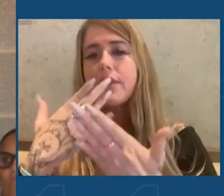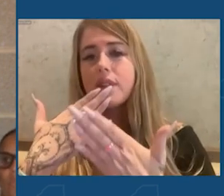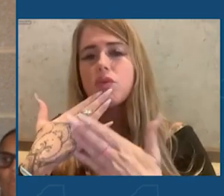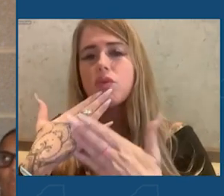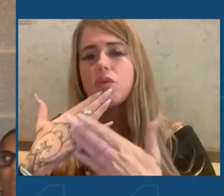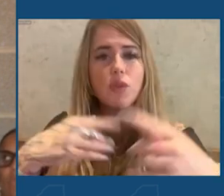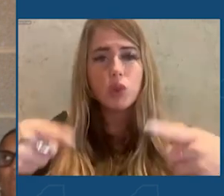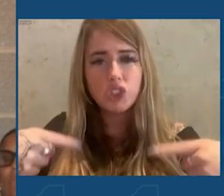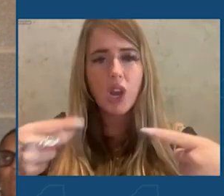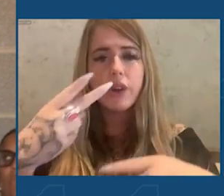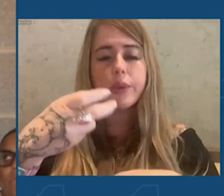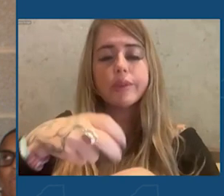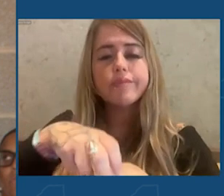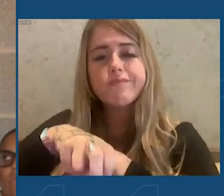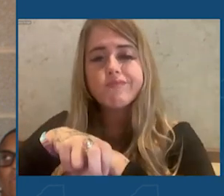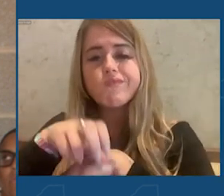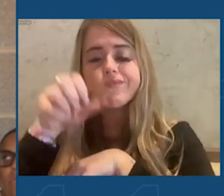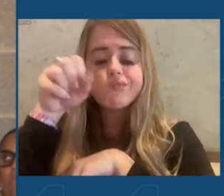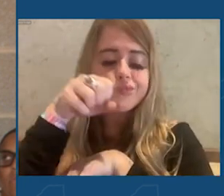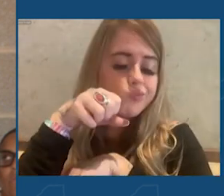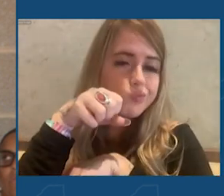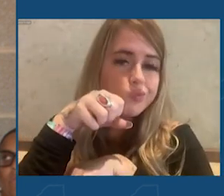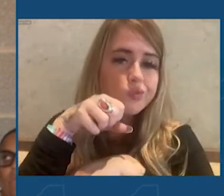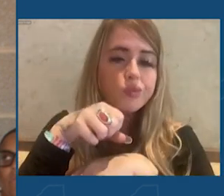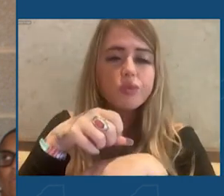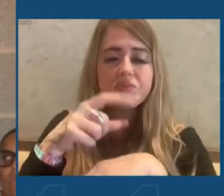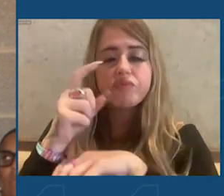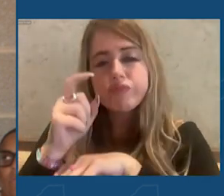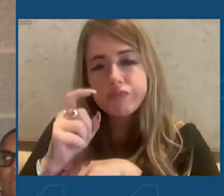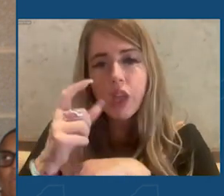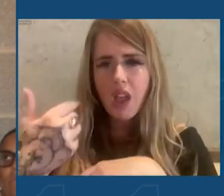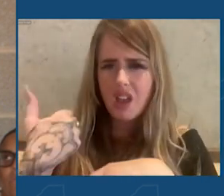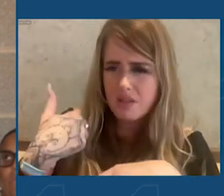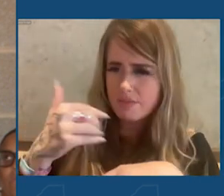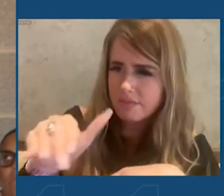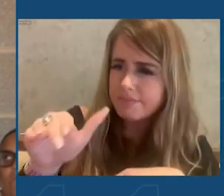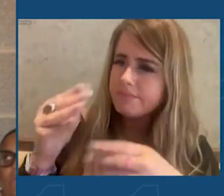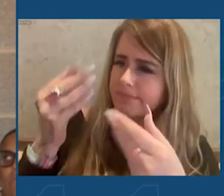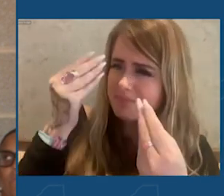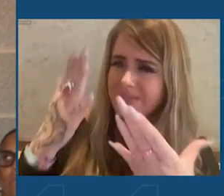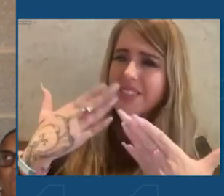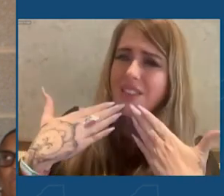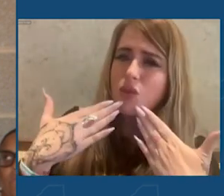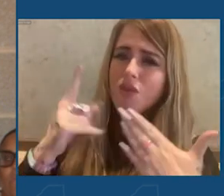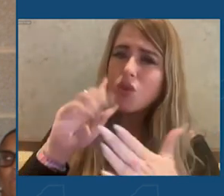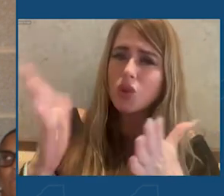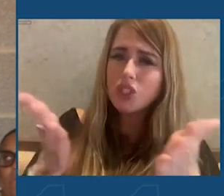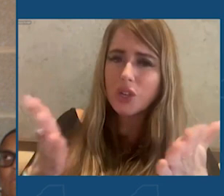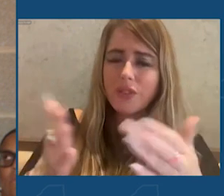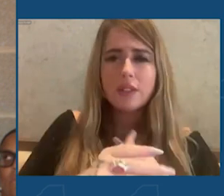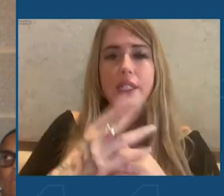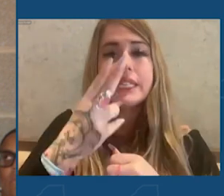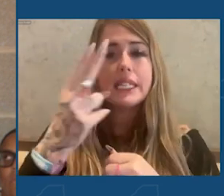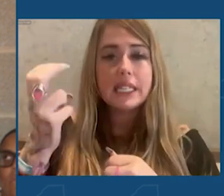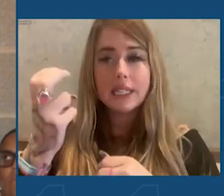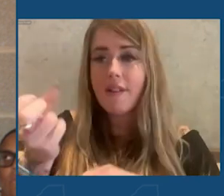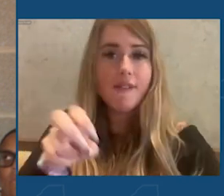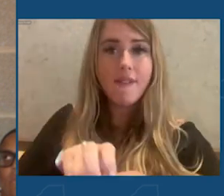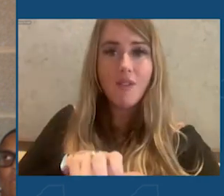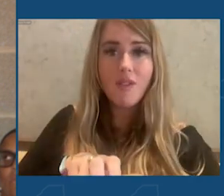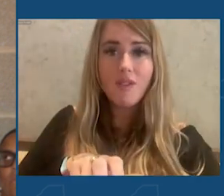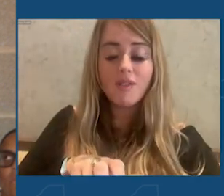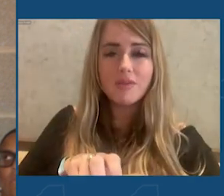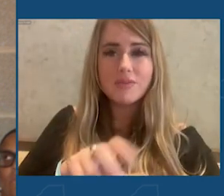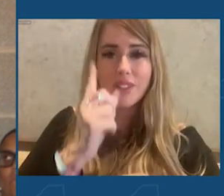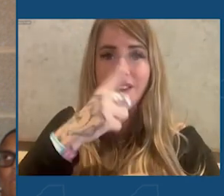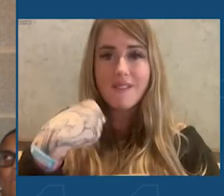to the side. He slouched a little bit, and I went up to him and I said, "Thank you, sir, for your service." And he propped right up, put his head right up,